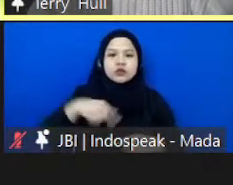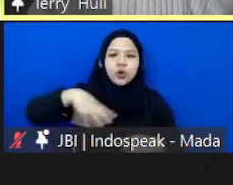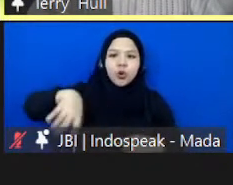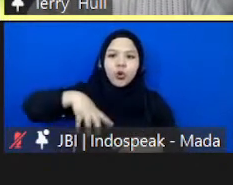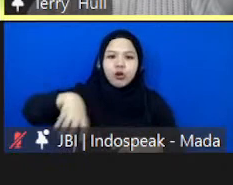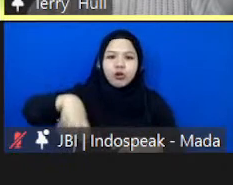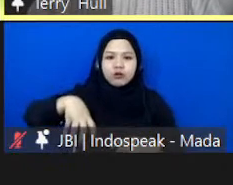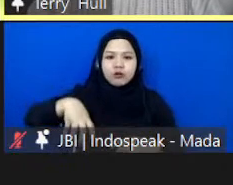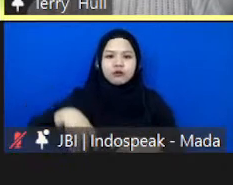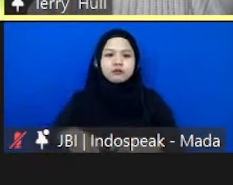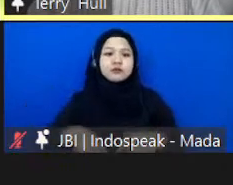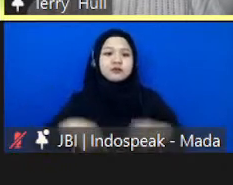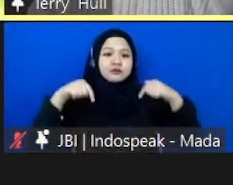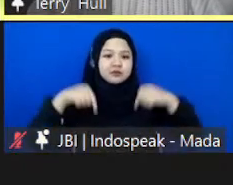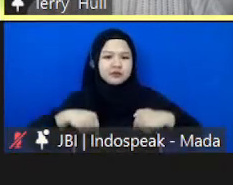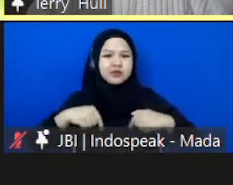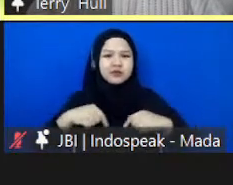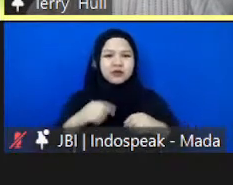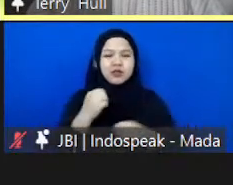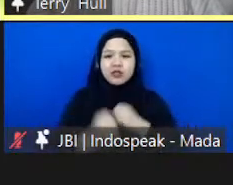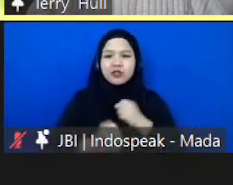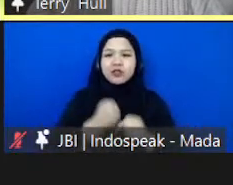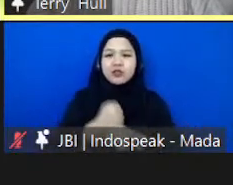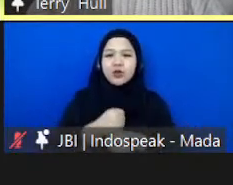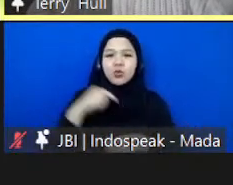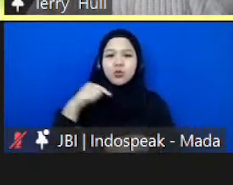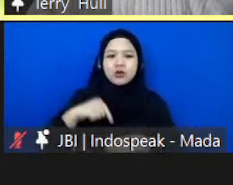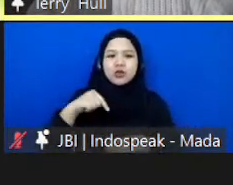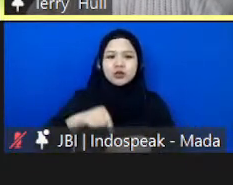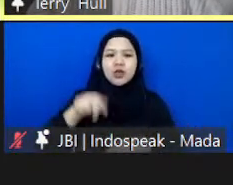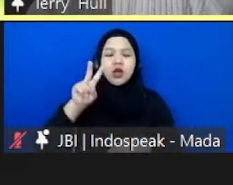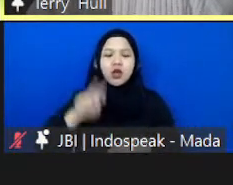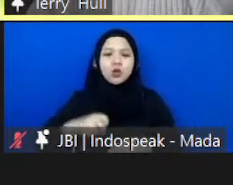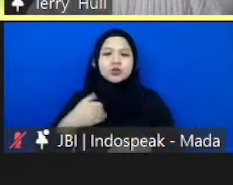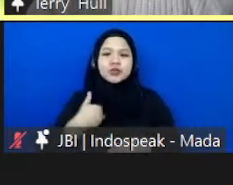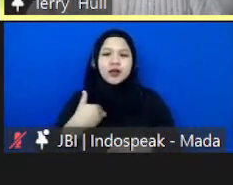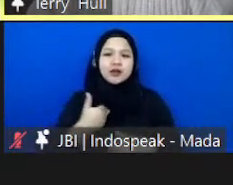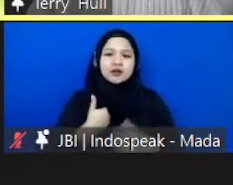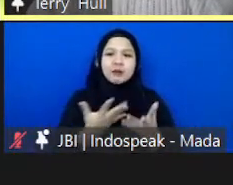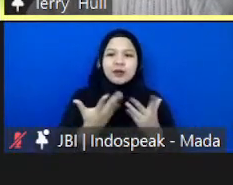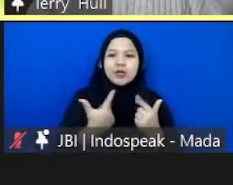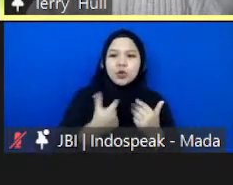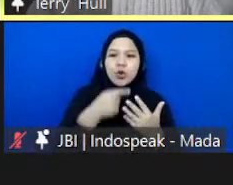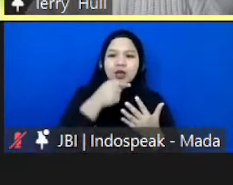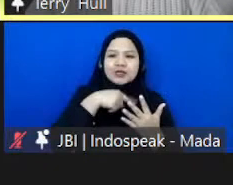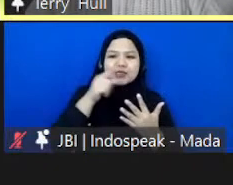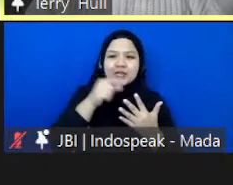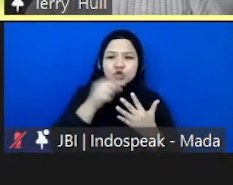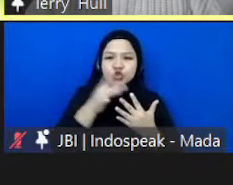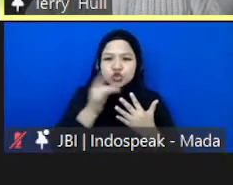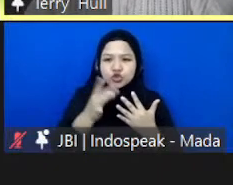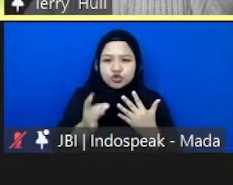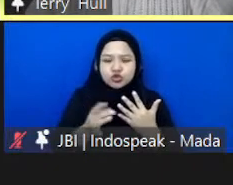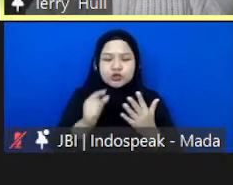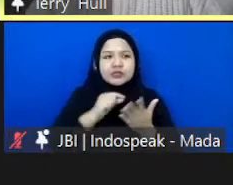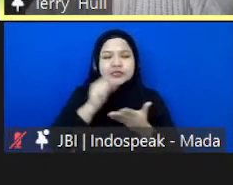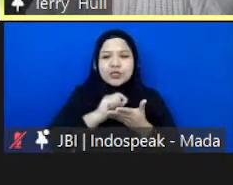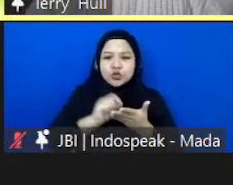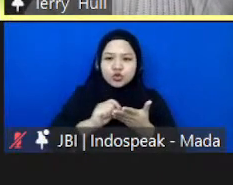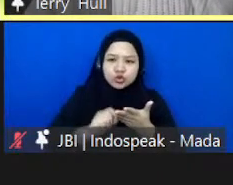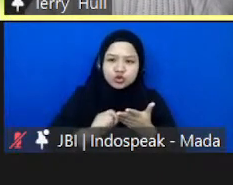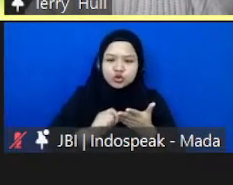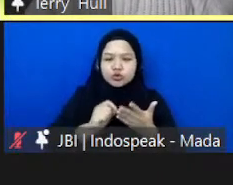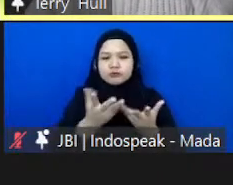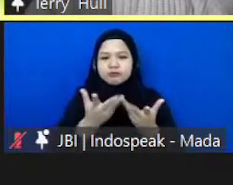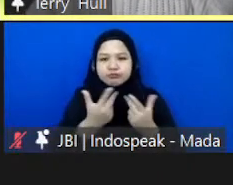census year, we were thrown back to the same methods that Raffles used